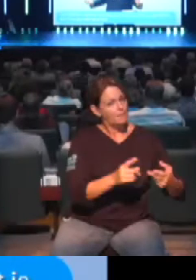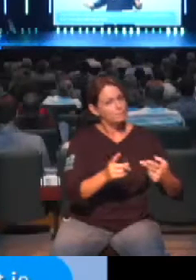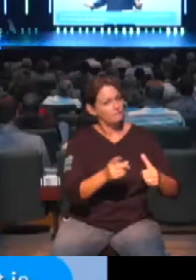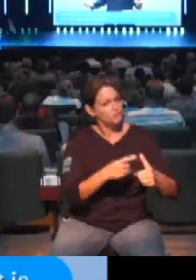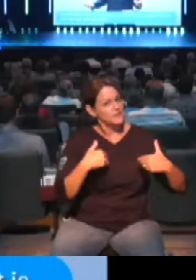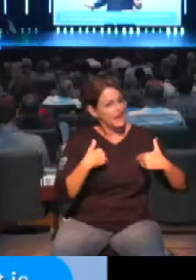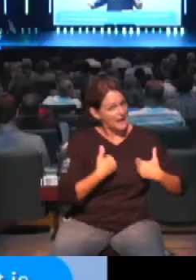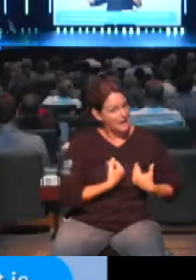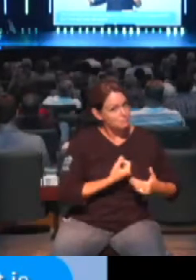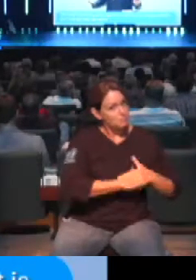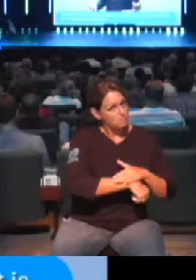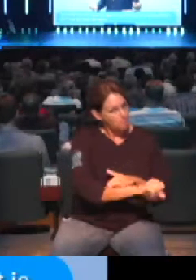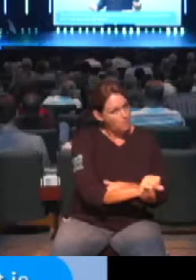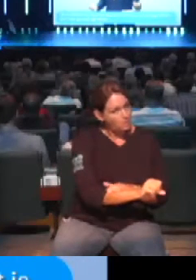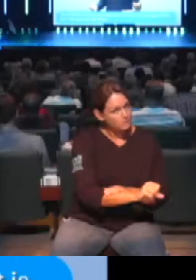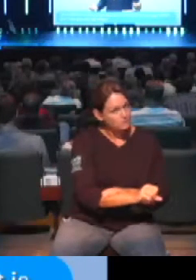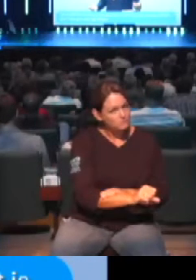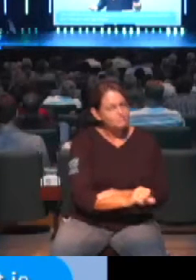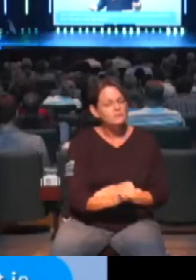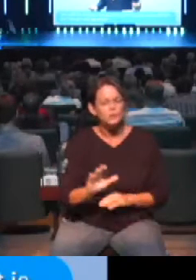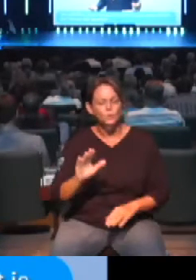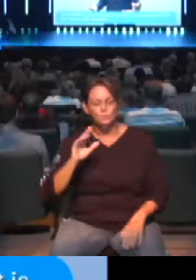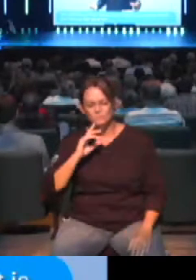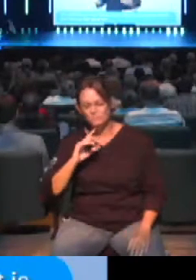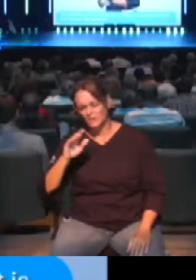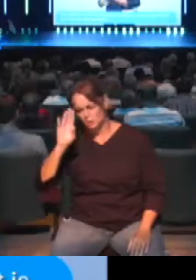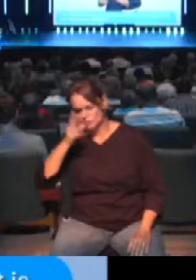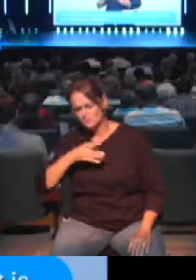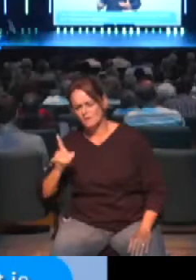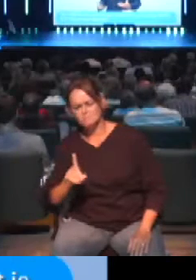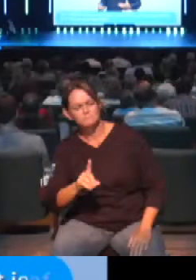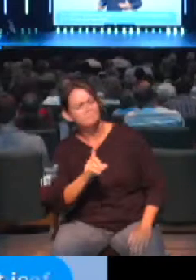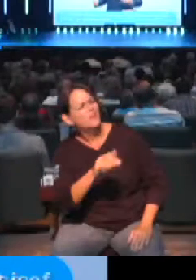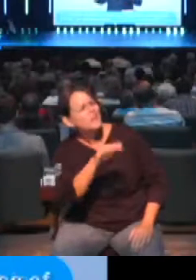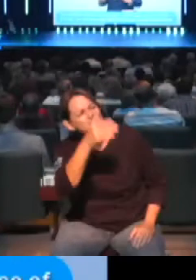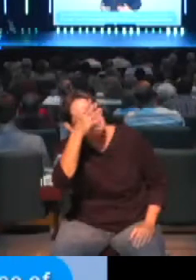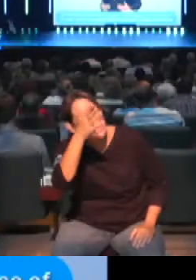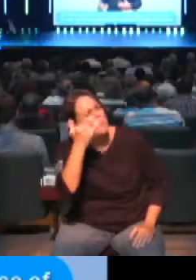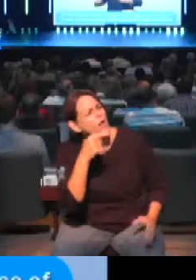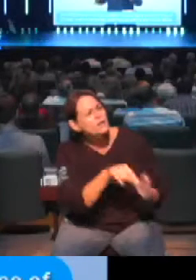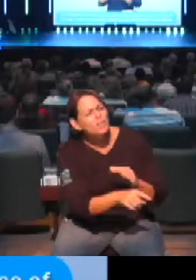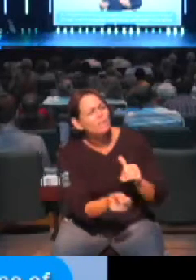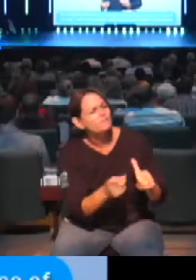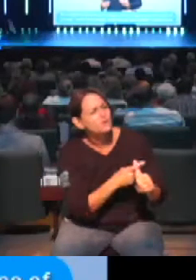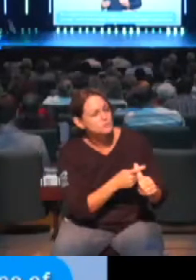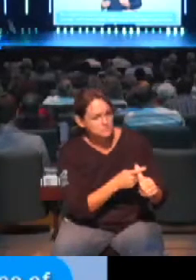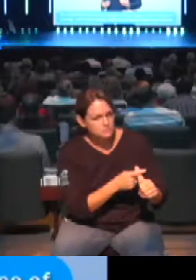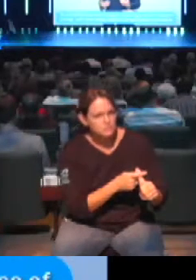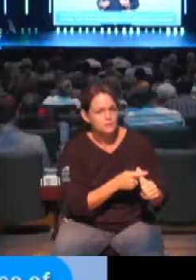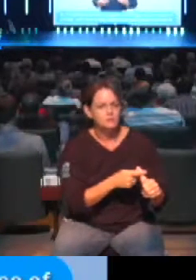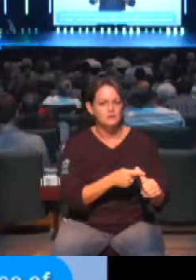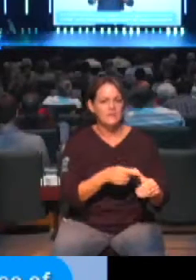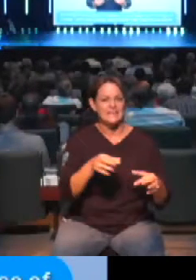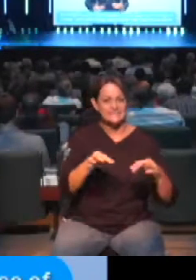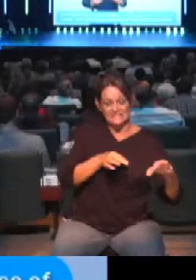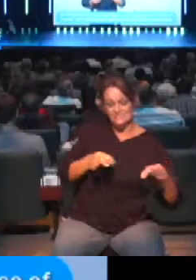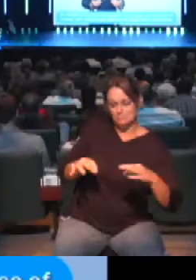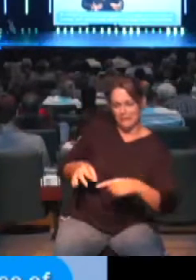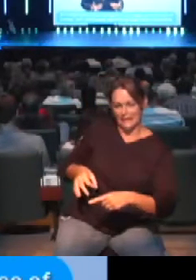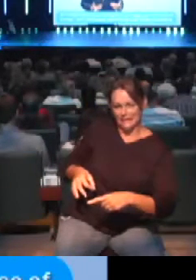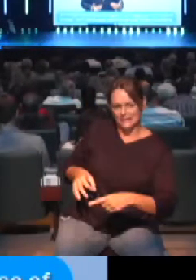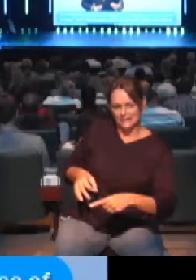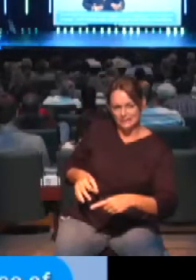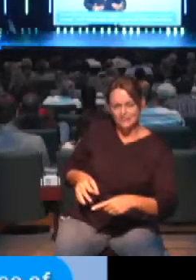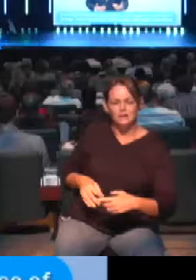Saying, what is this? Why are you killing the firstborn, Dad? That you shall say to him, by strength of hand. Old King James says, by a